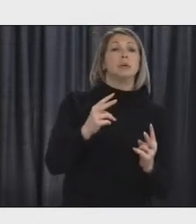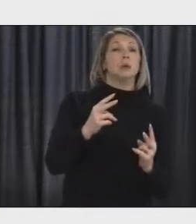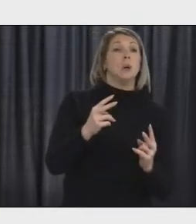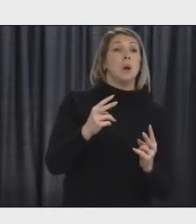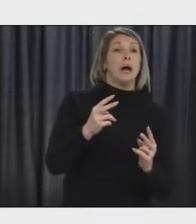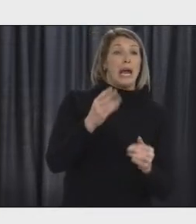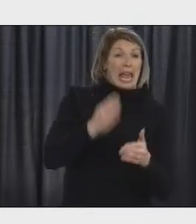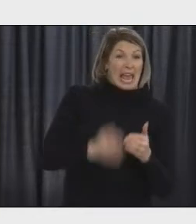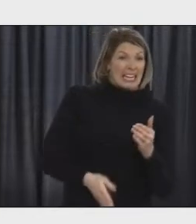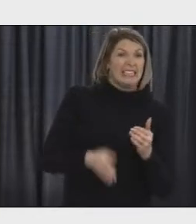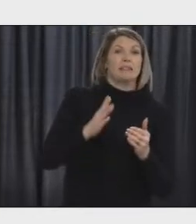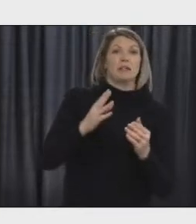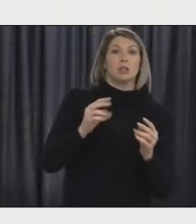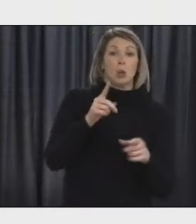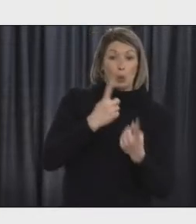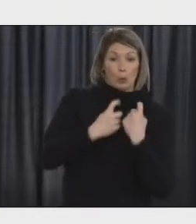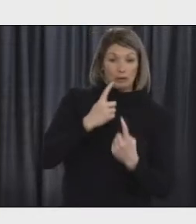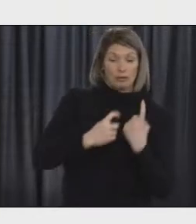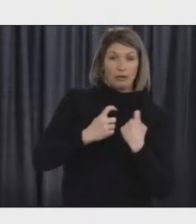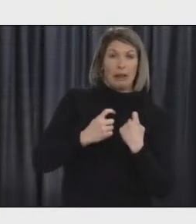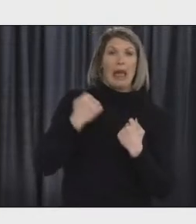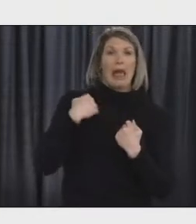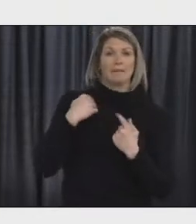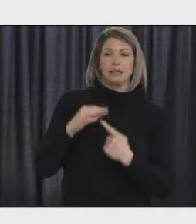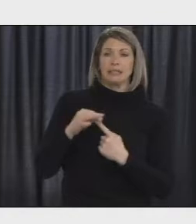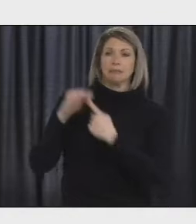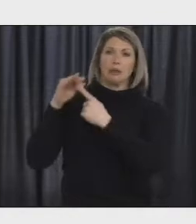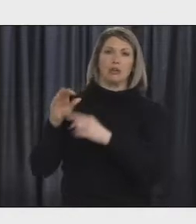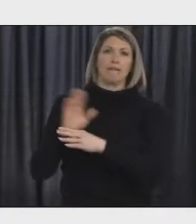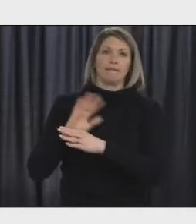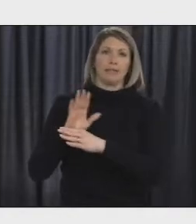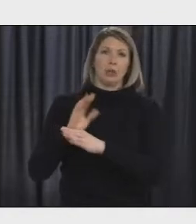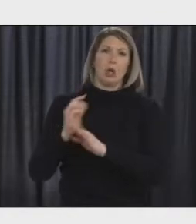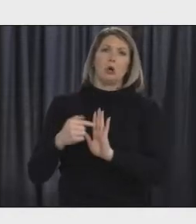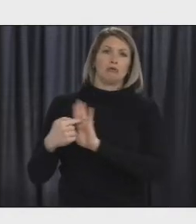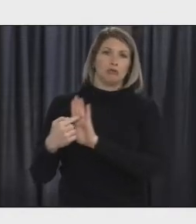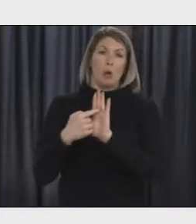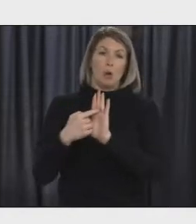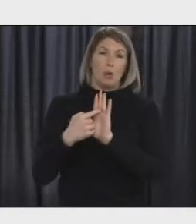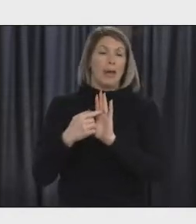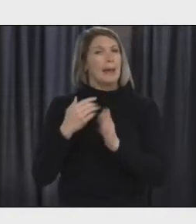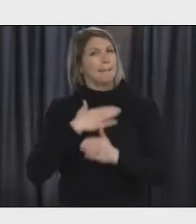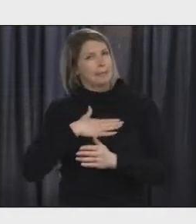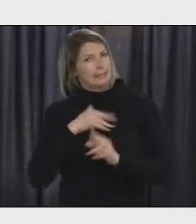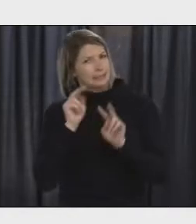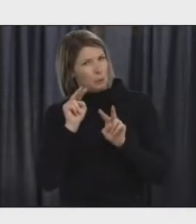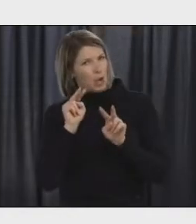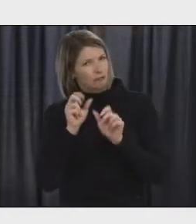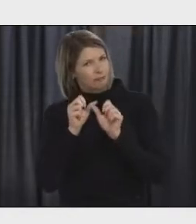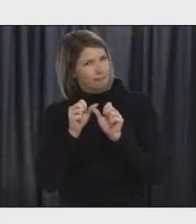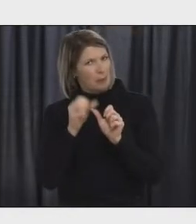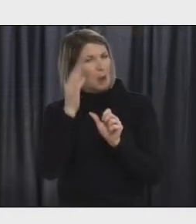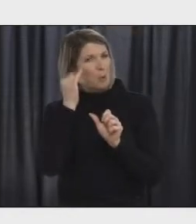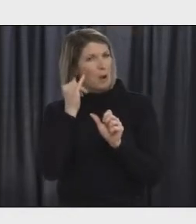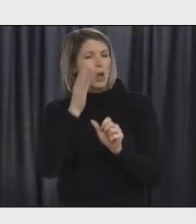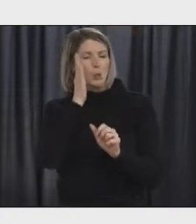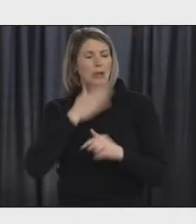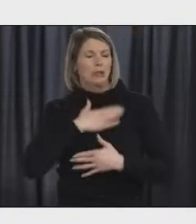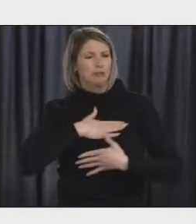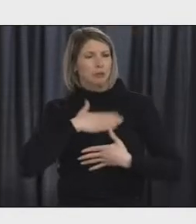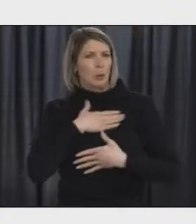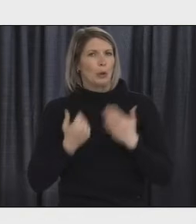end of the question and answer session. Please stay tuned in, because I know you're going to really enjoy it. Our first questions today are from Patrick Butler of